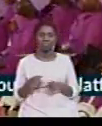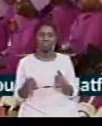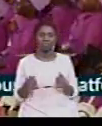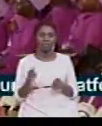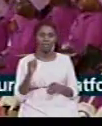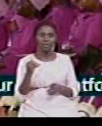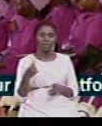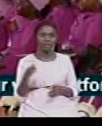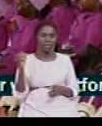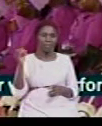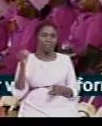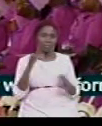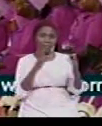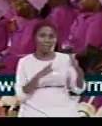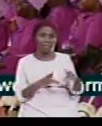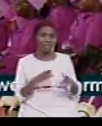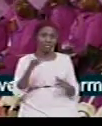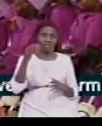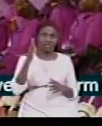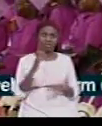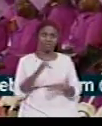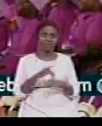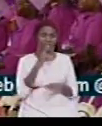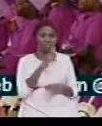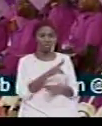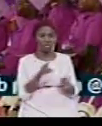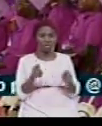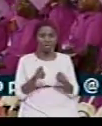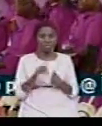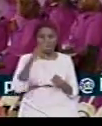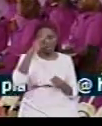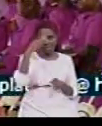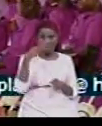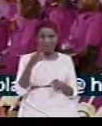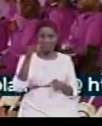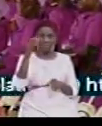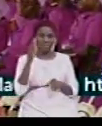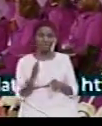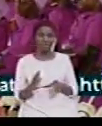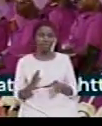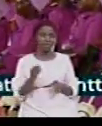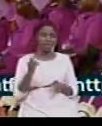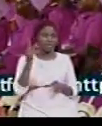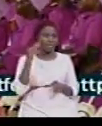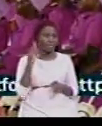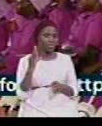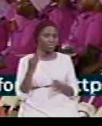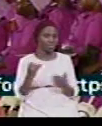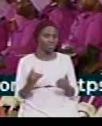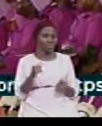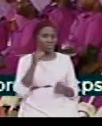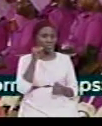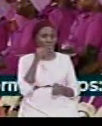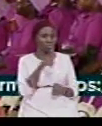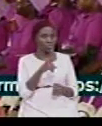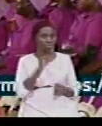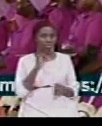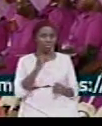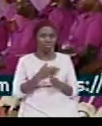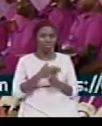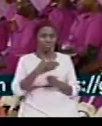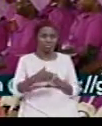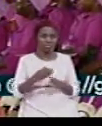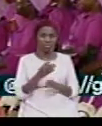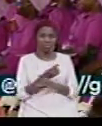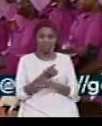God touched her. As the man of God was ministering, she has been totally delivered from this ulcer. We praise the name